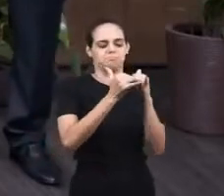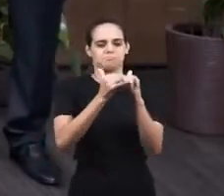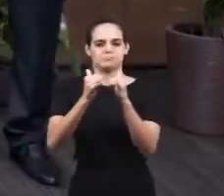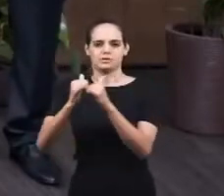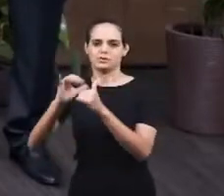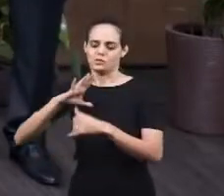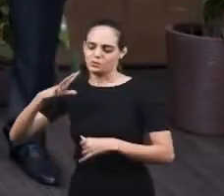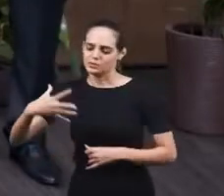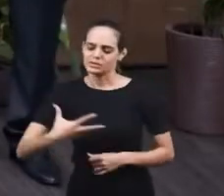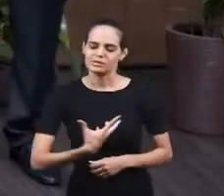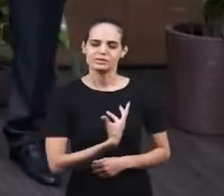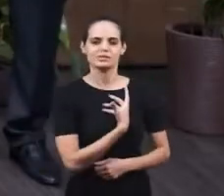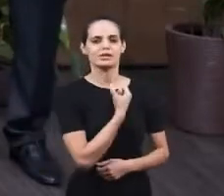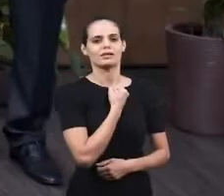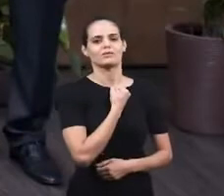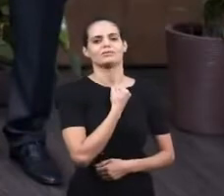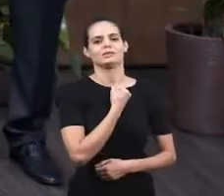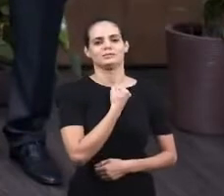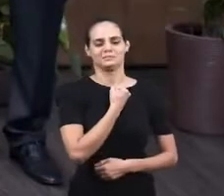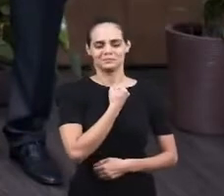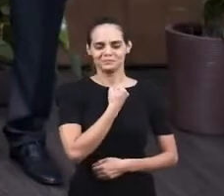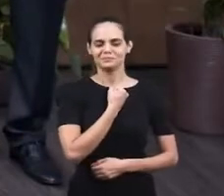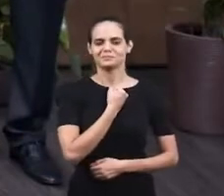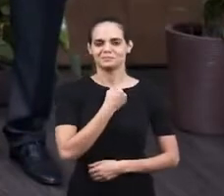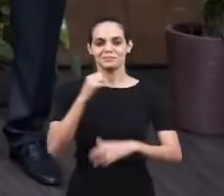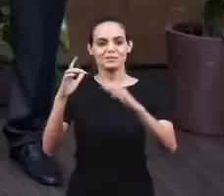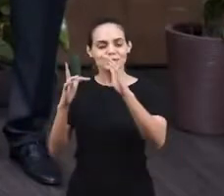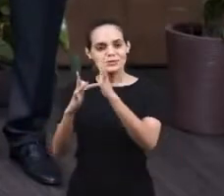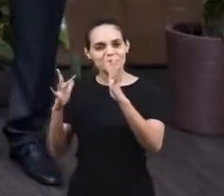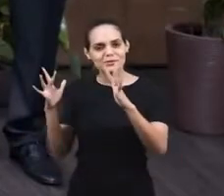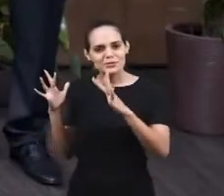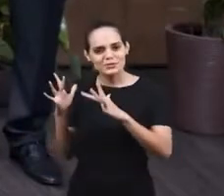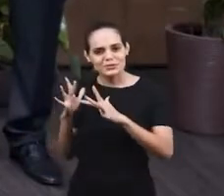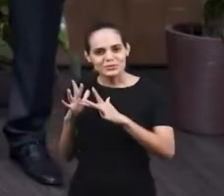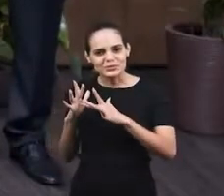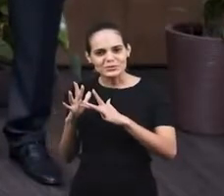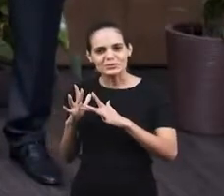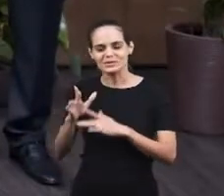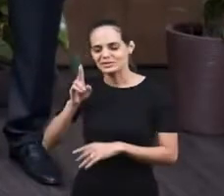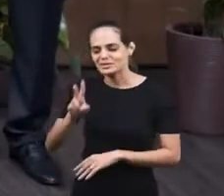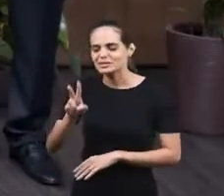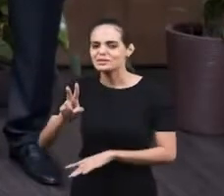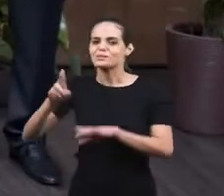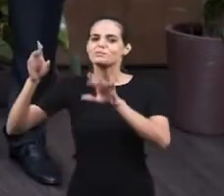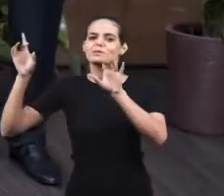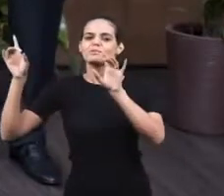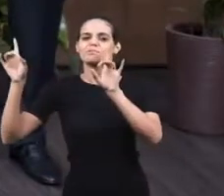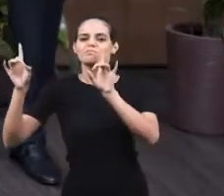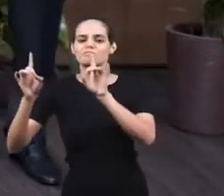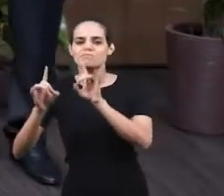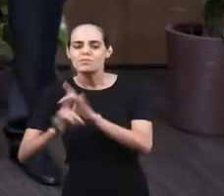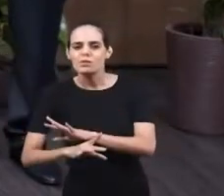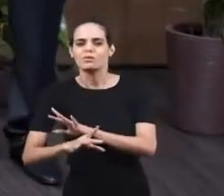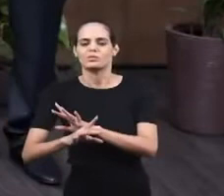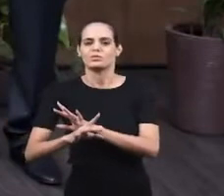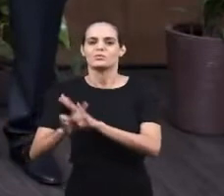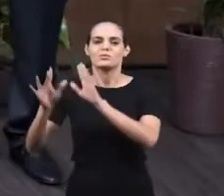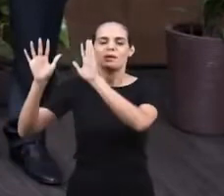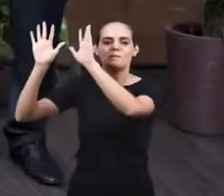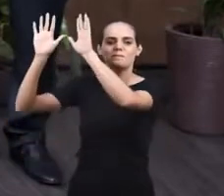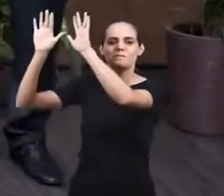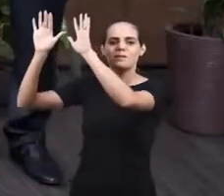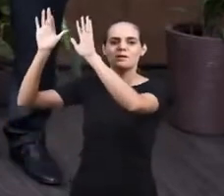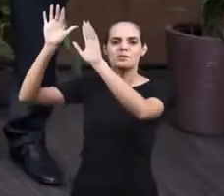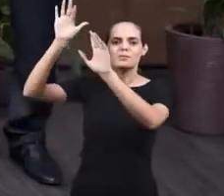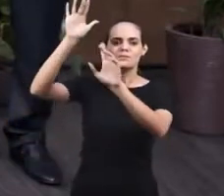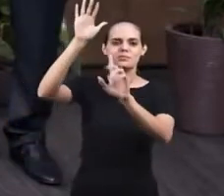He's the one who saves us. He is the one who is always ready and willing